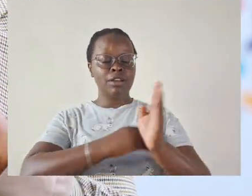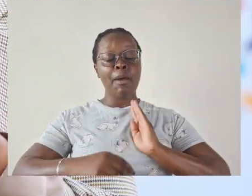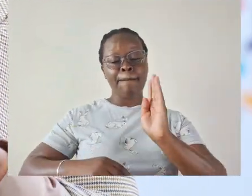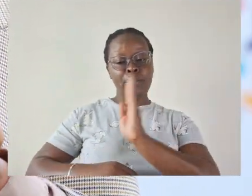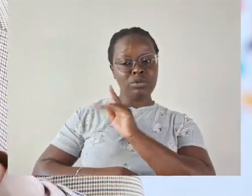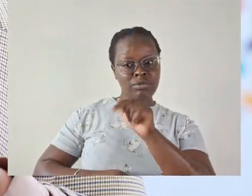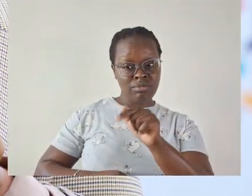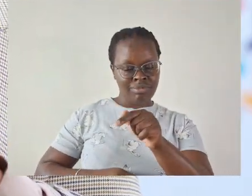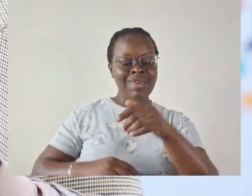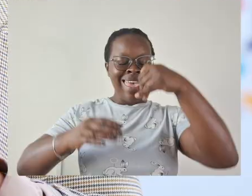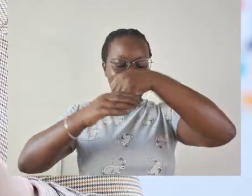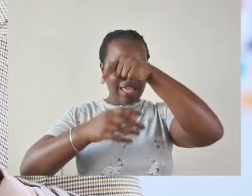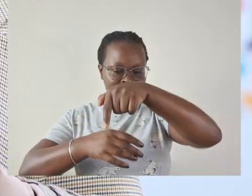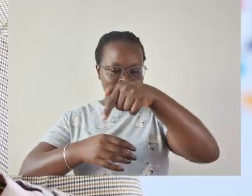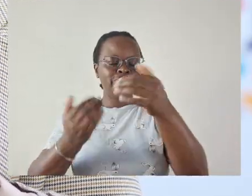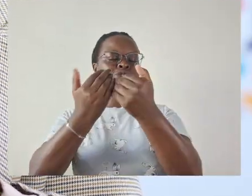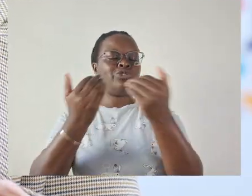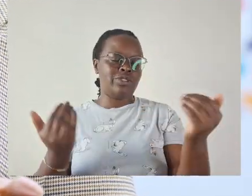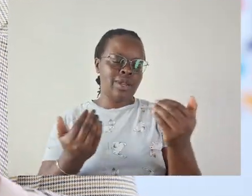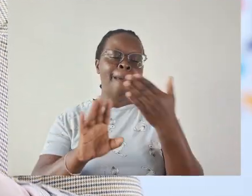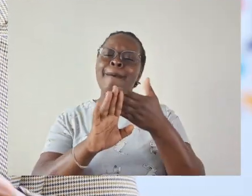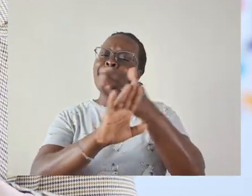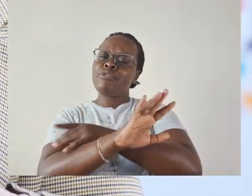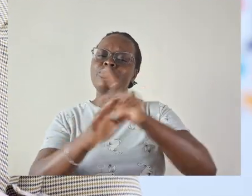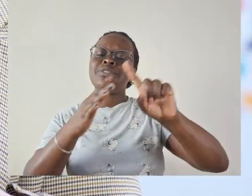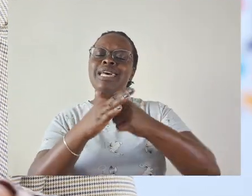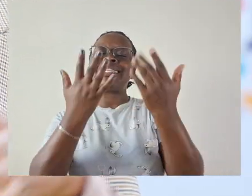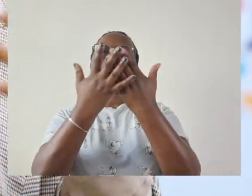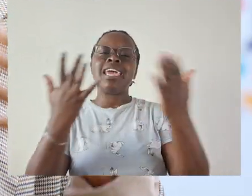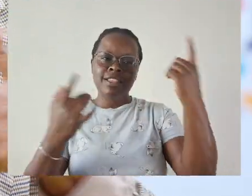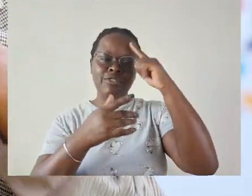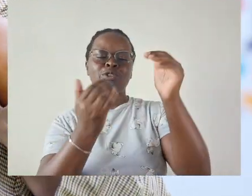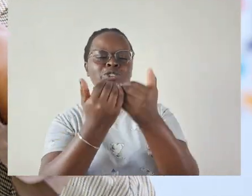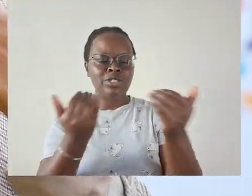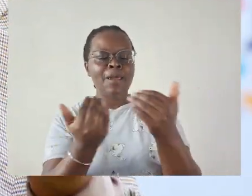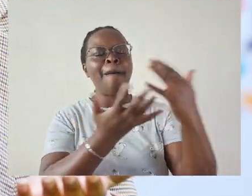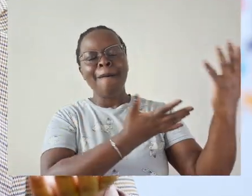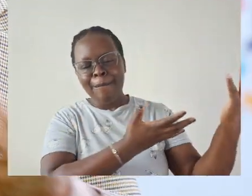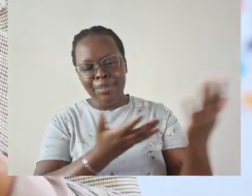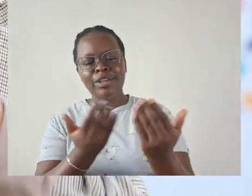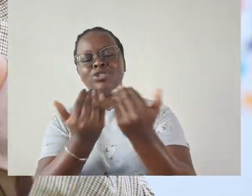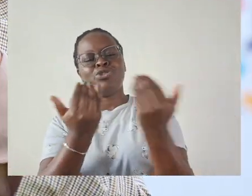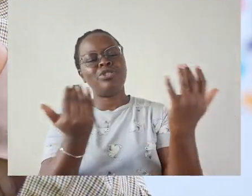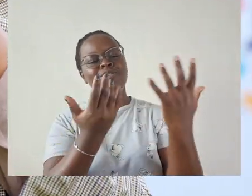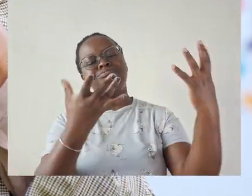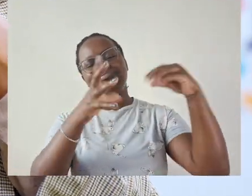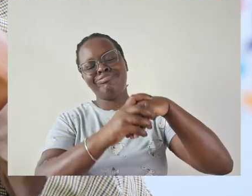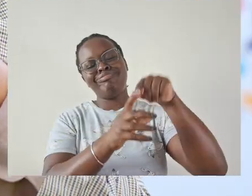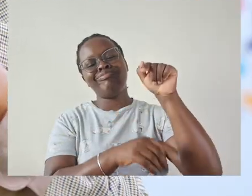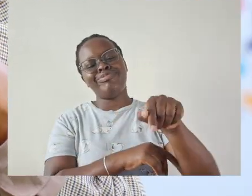sure that before you start anything, policies, bring children. Okay, as Mtoto News, we are ready. We've